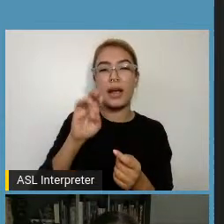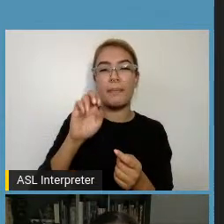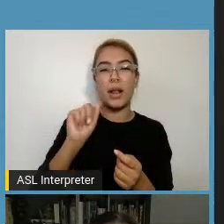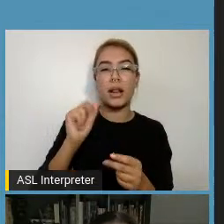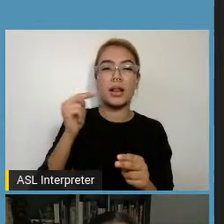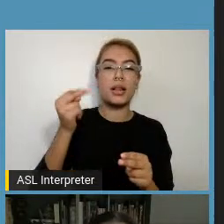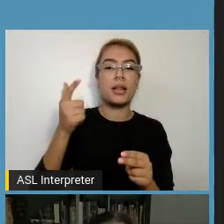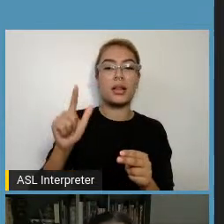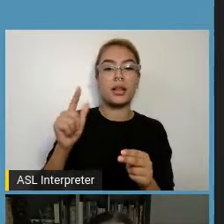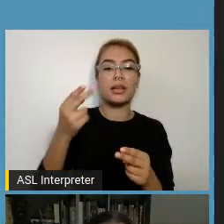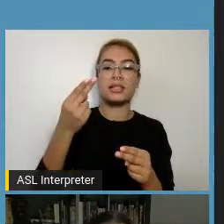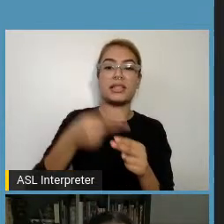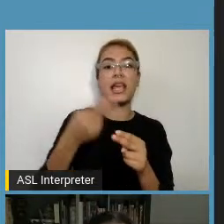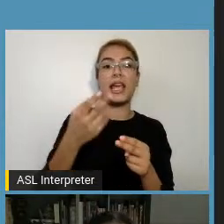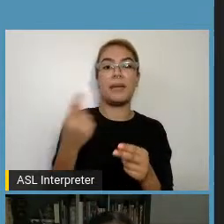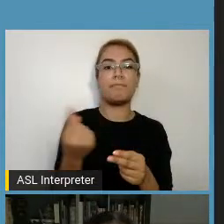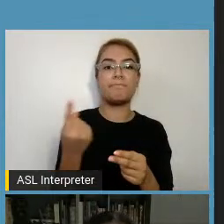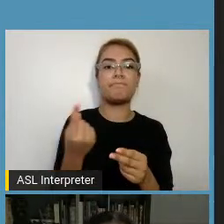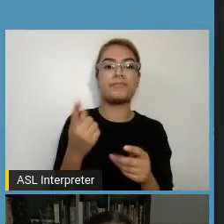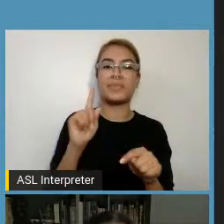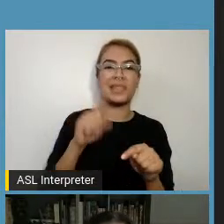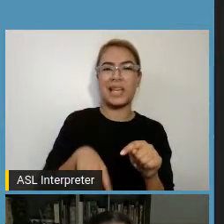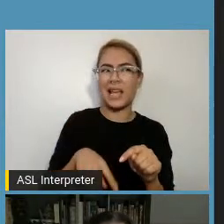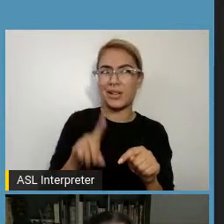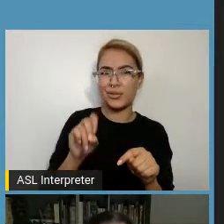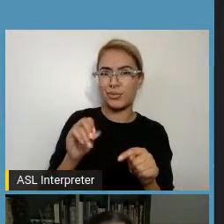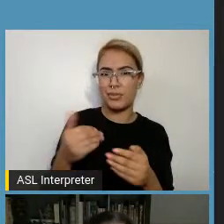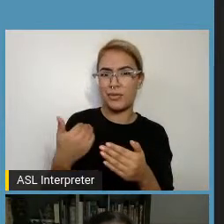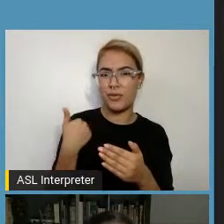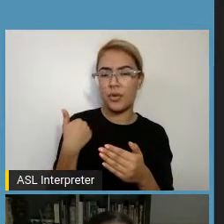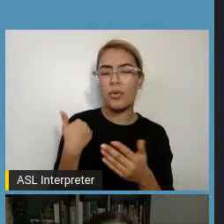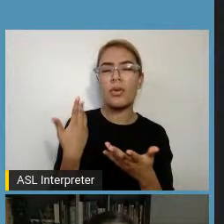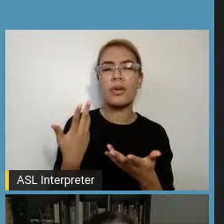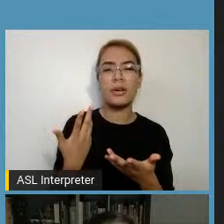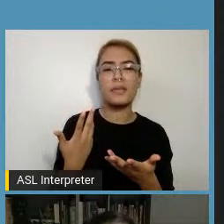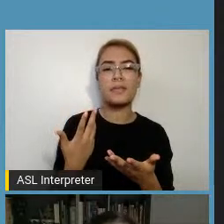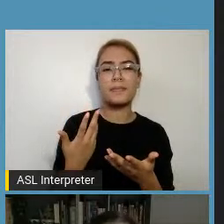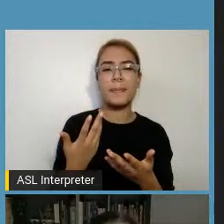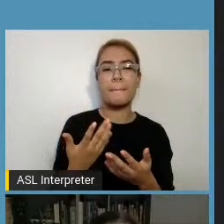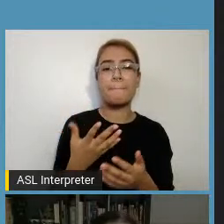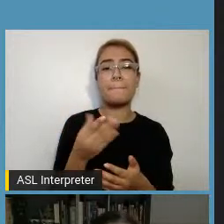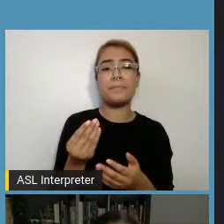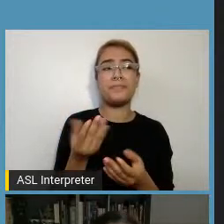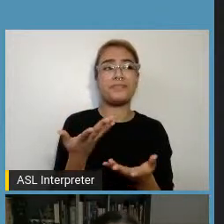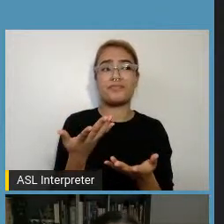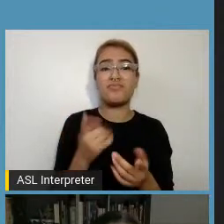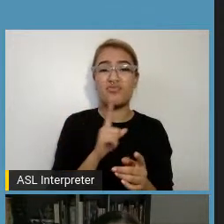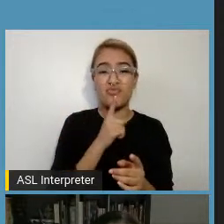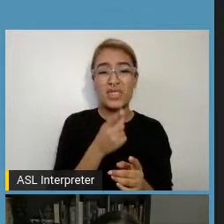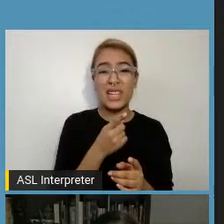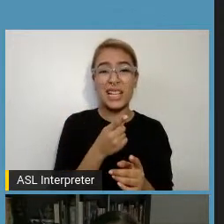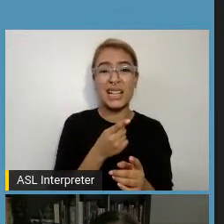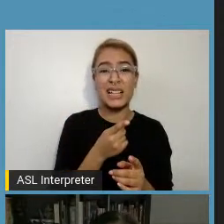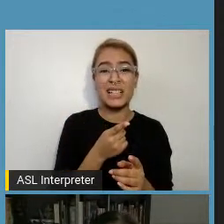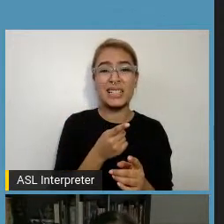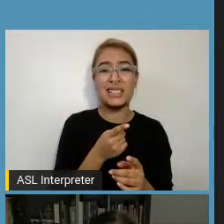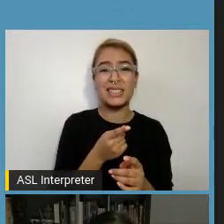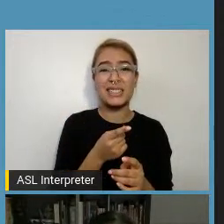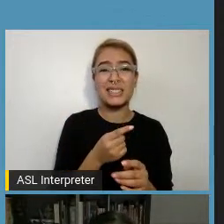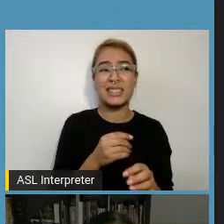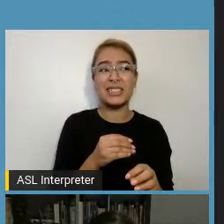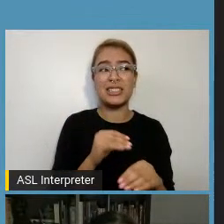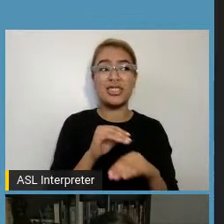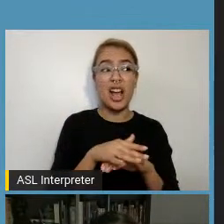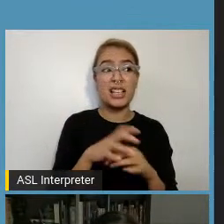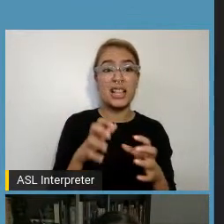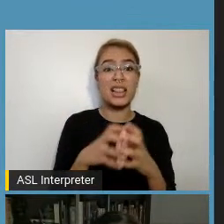things like that we just couldn't do before. And it's caused quite a bit of stir actually in